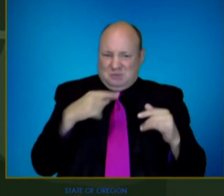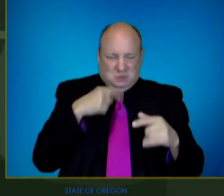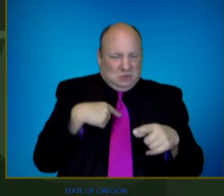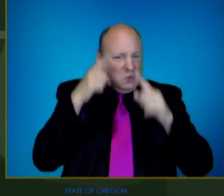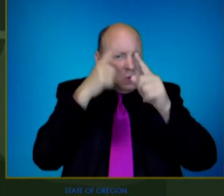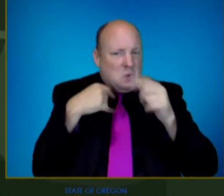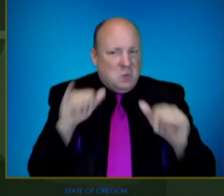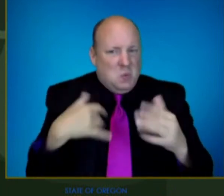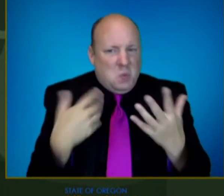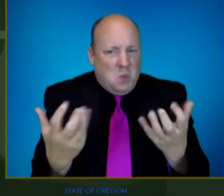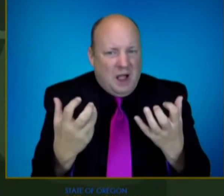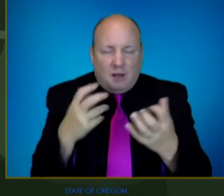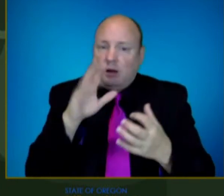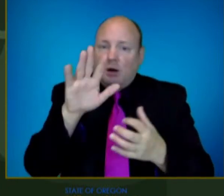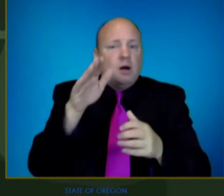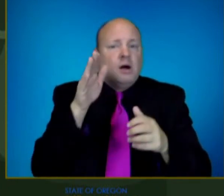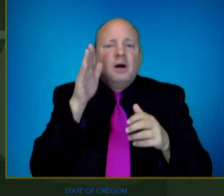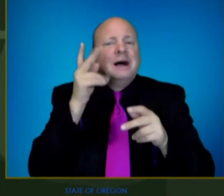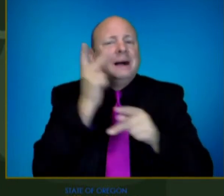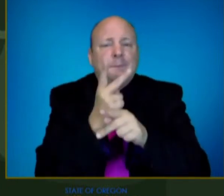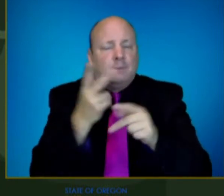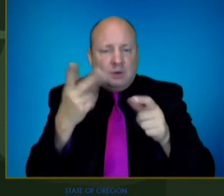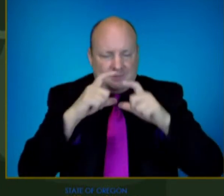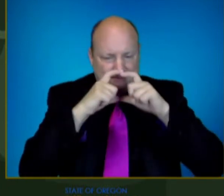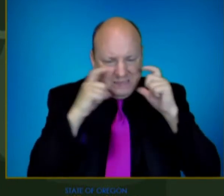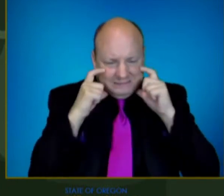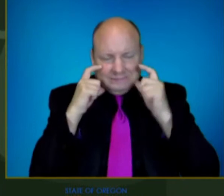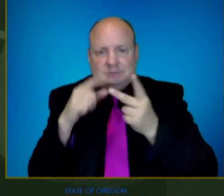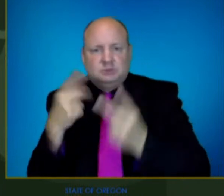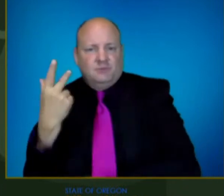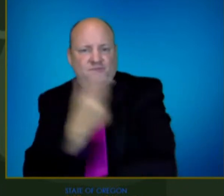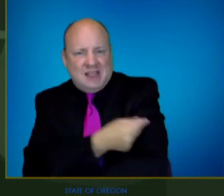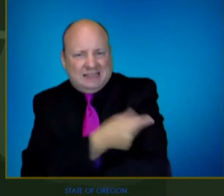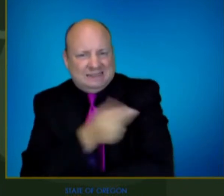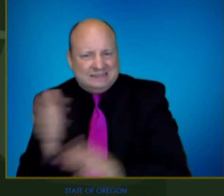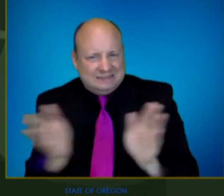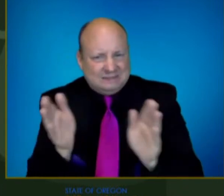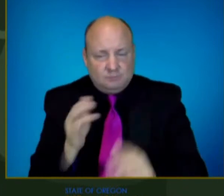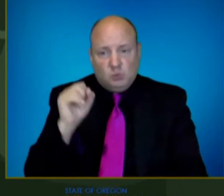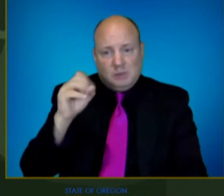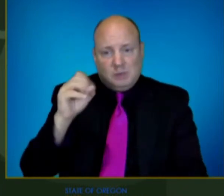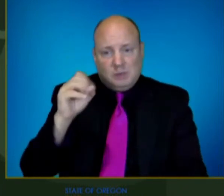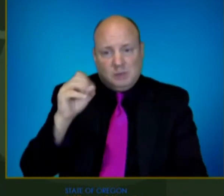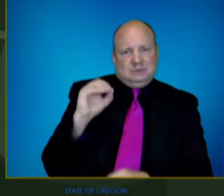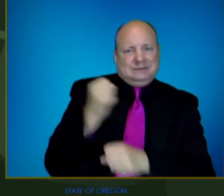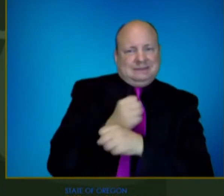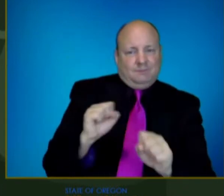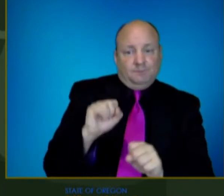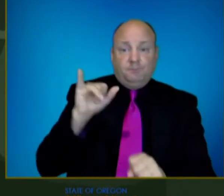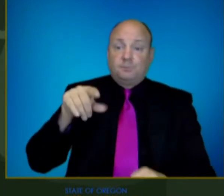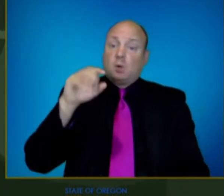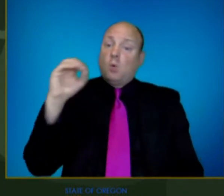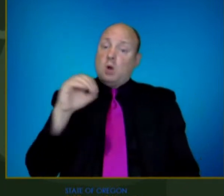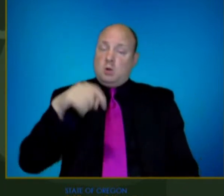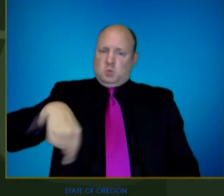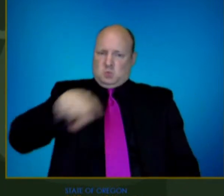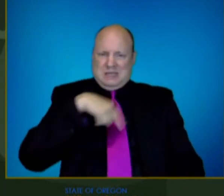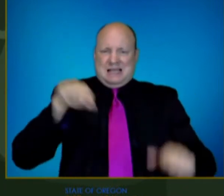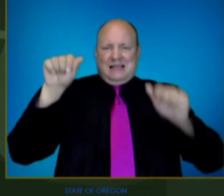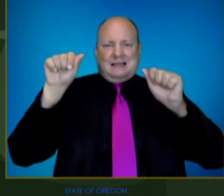can use. I do know that Oregon is one of 3 states that has moved forward on a mask